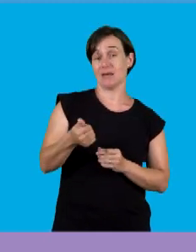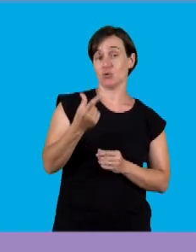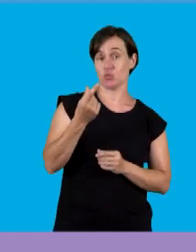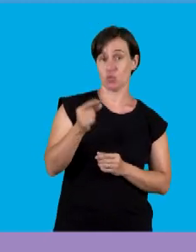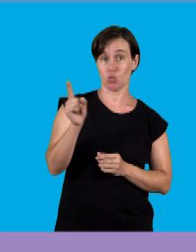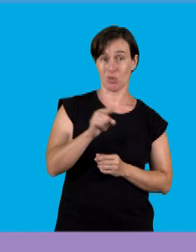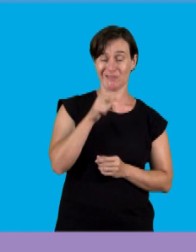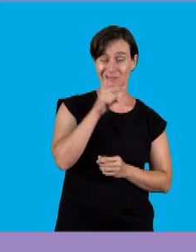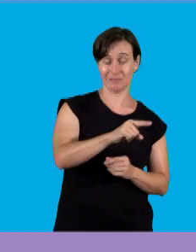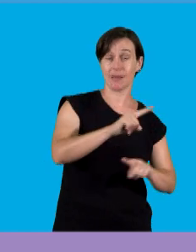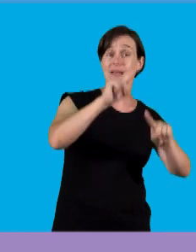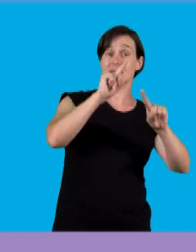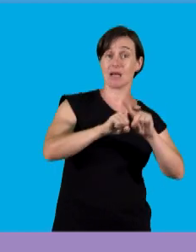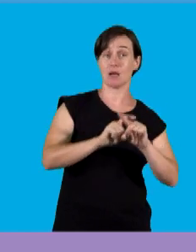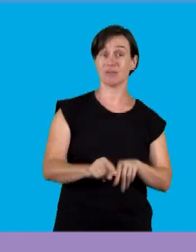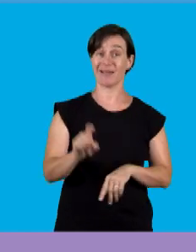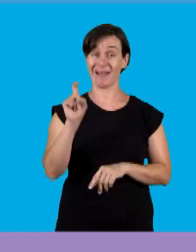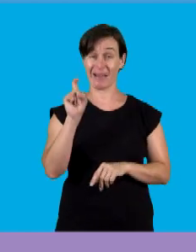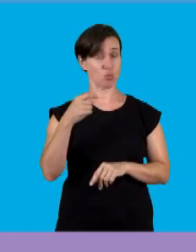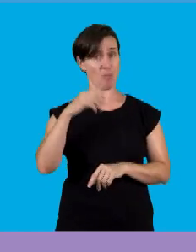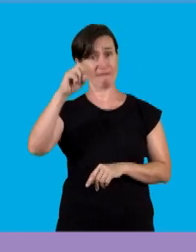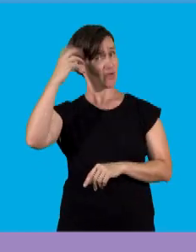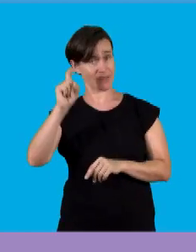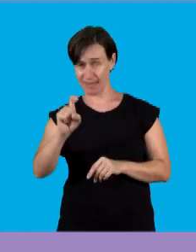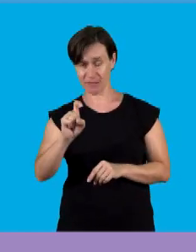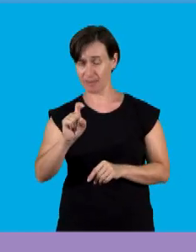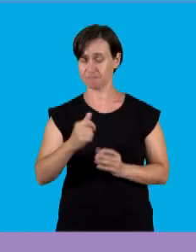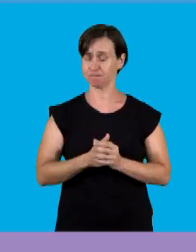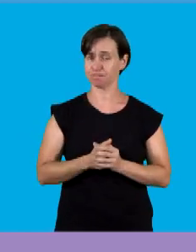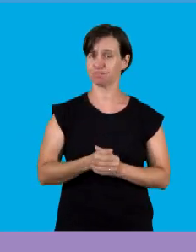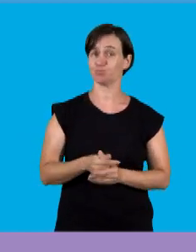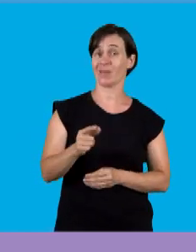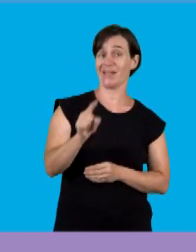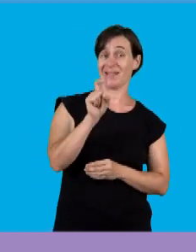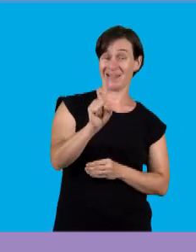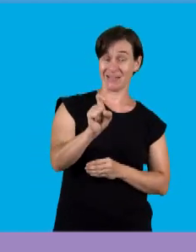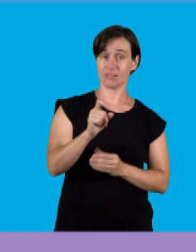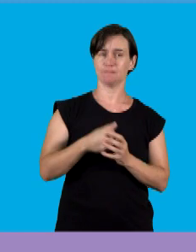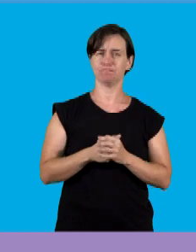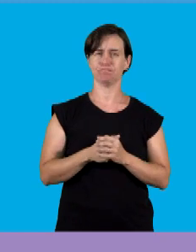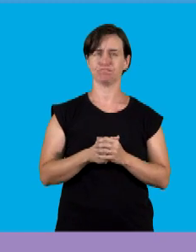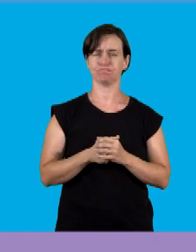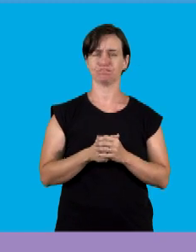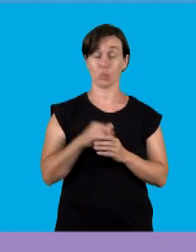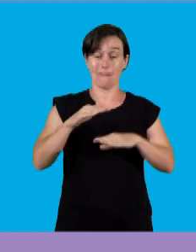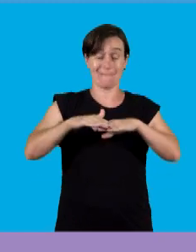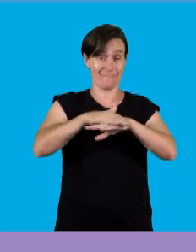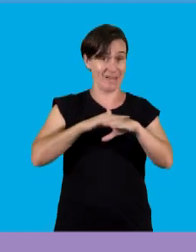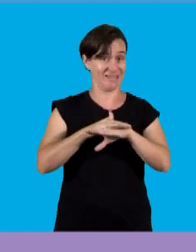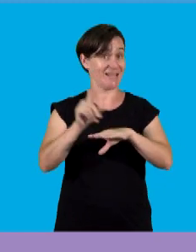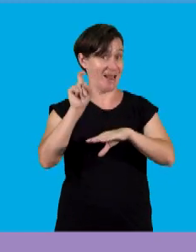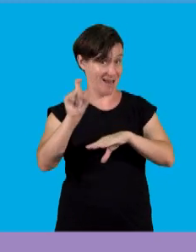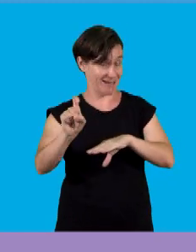going to multiply this by x because we cannot forget that x there. And when we are looking at our base x's